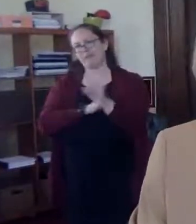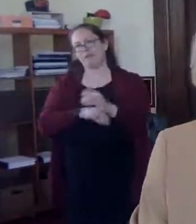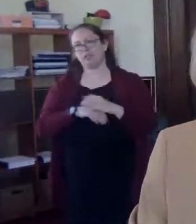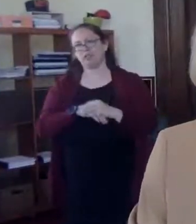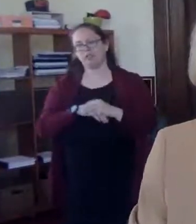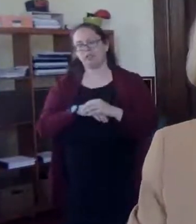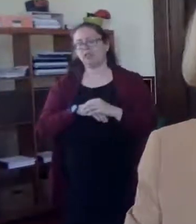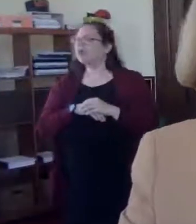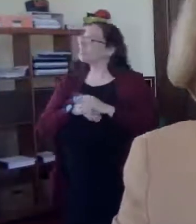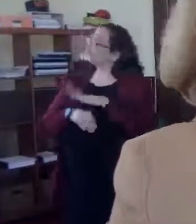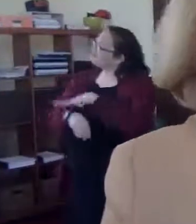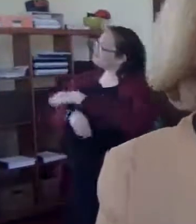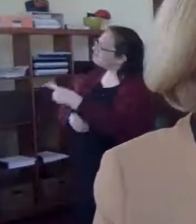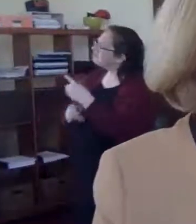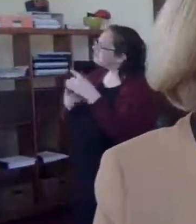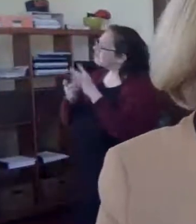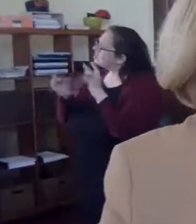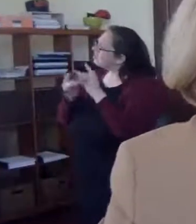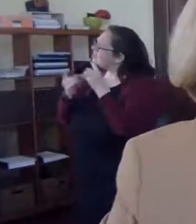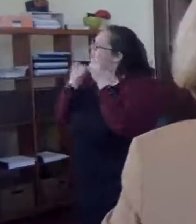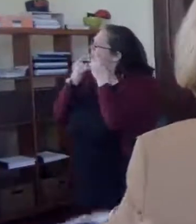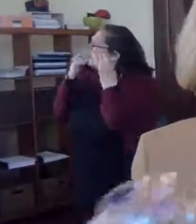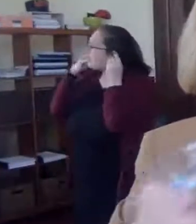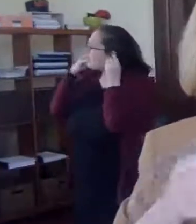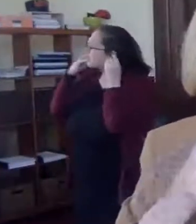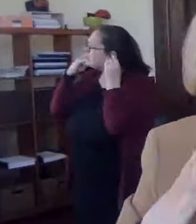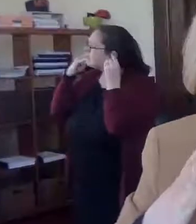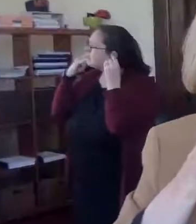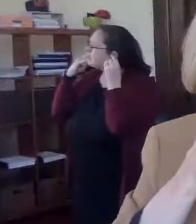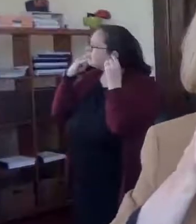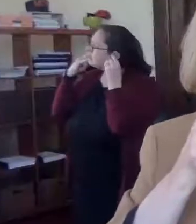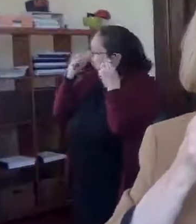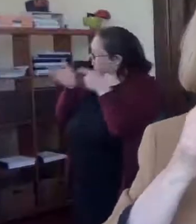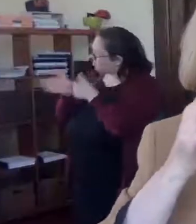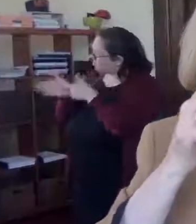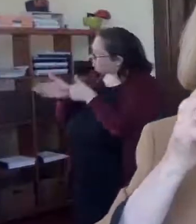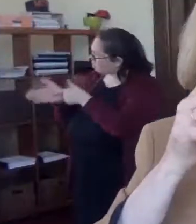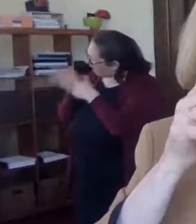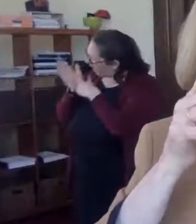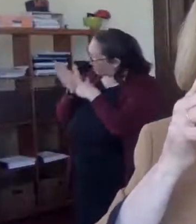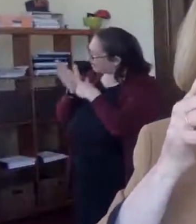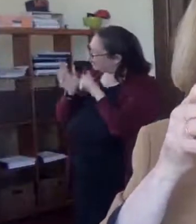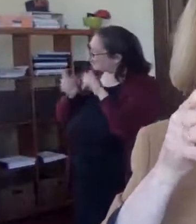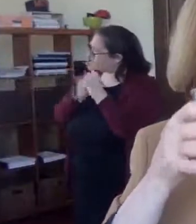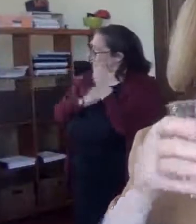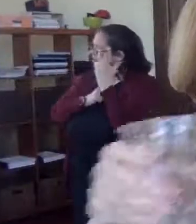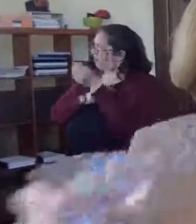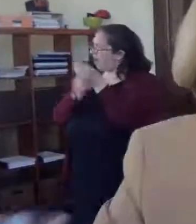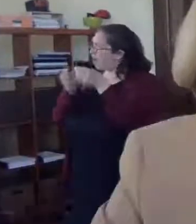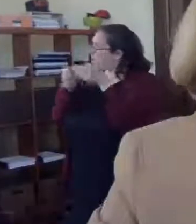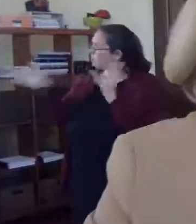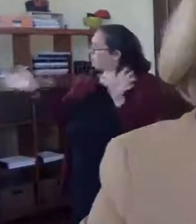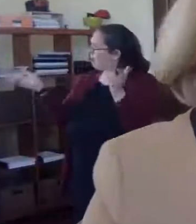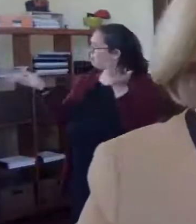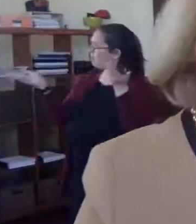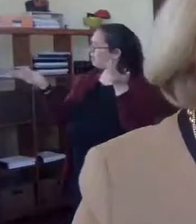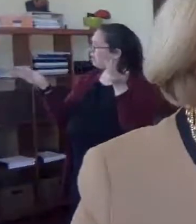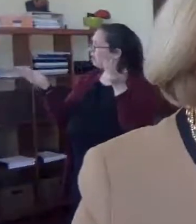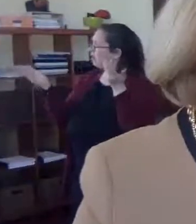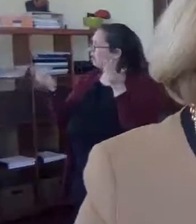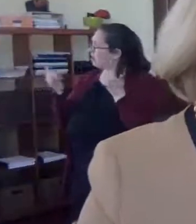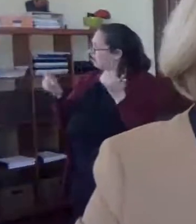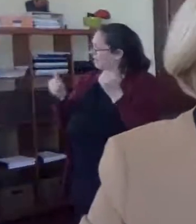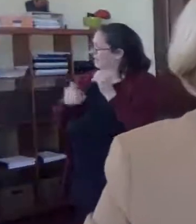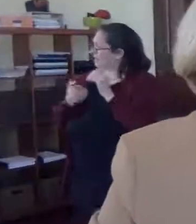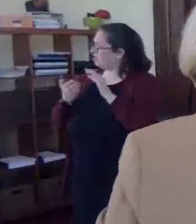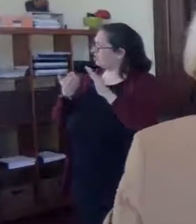masks. Are face masks still, or are they required to be worn in public places and public spaces right now in the